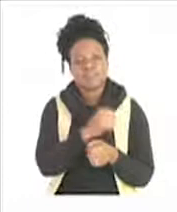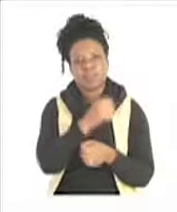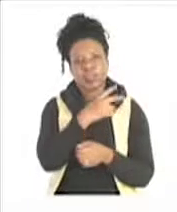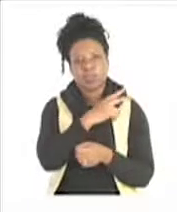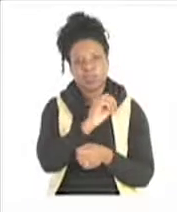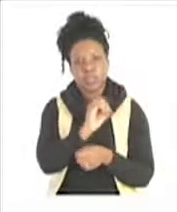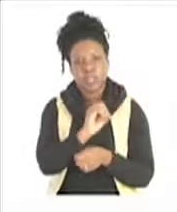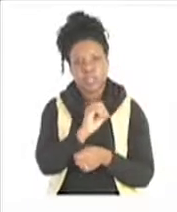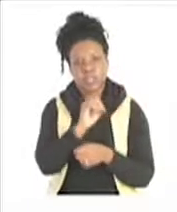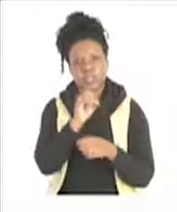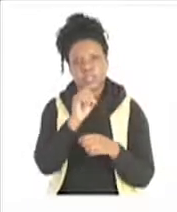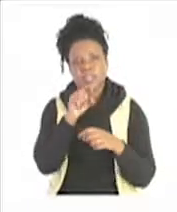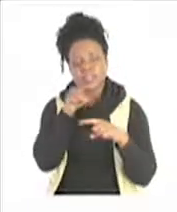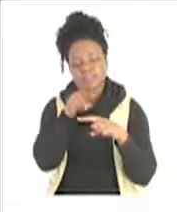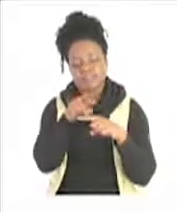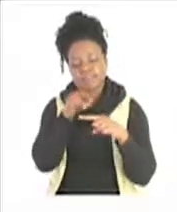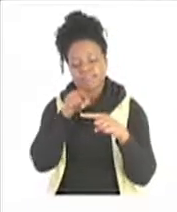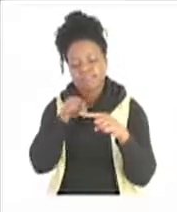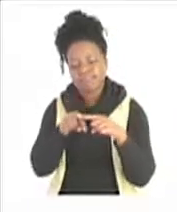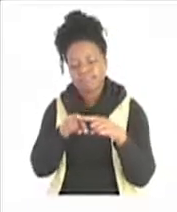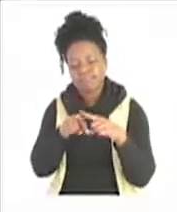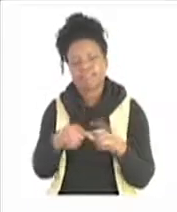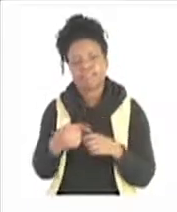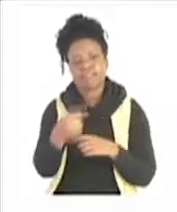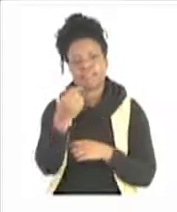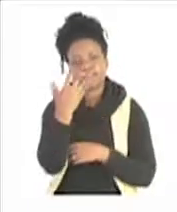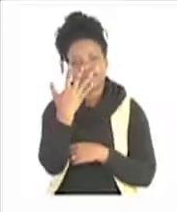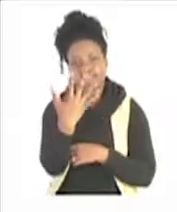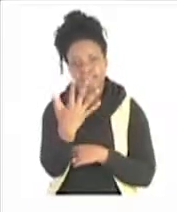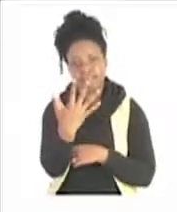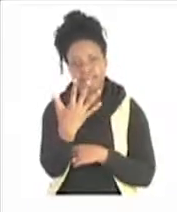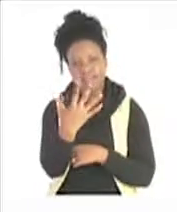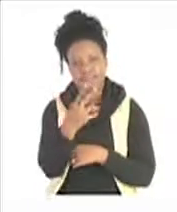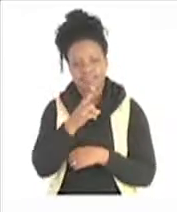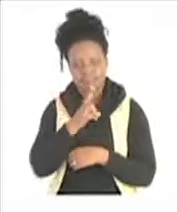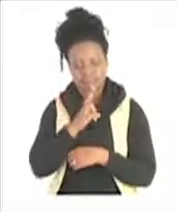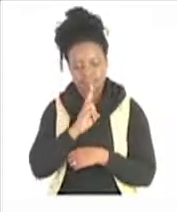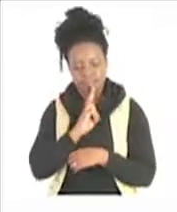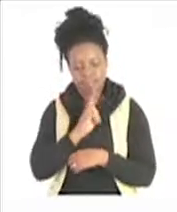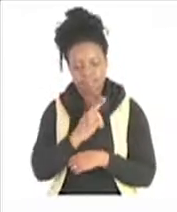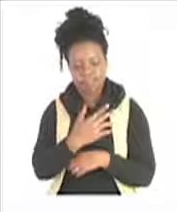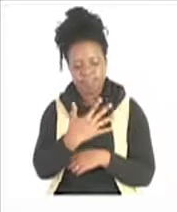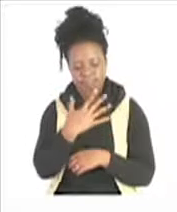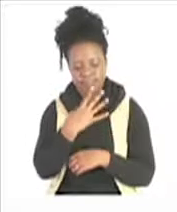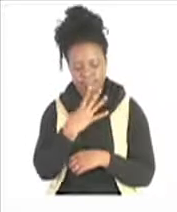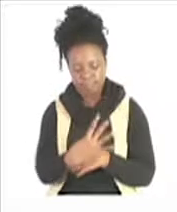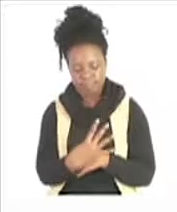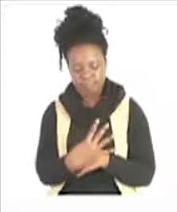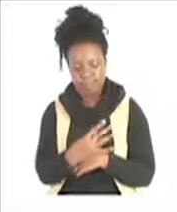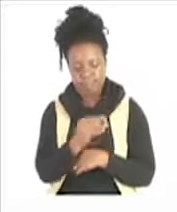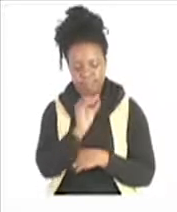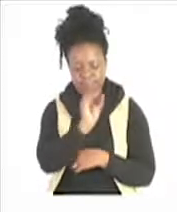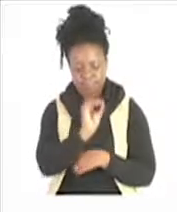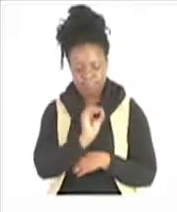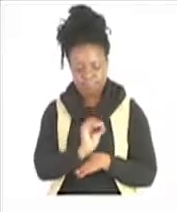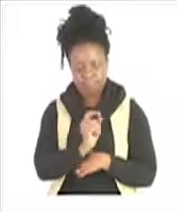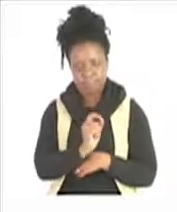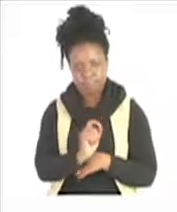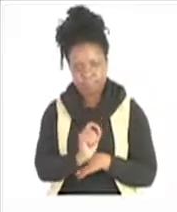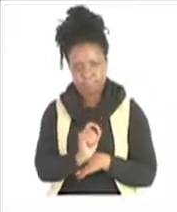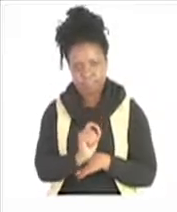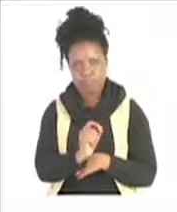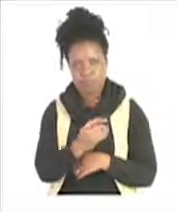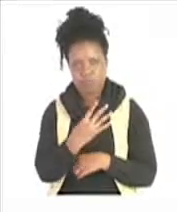do 20 divided by 5. And we say 20 divided by